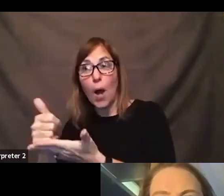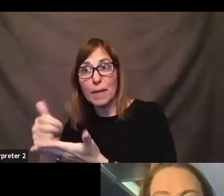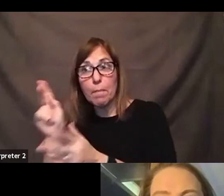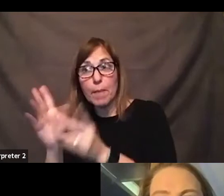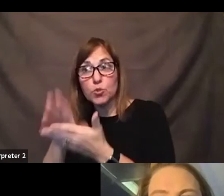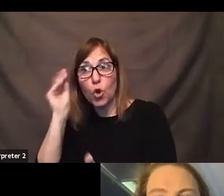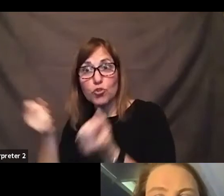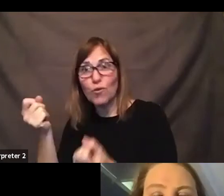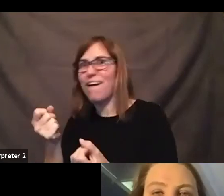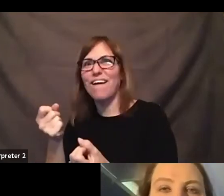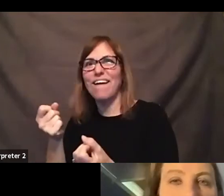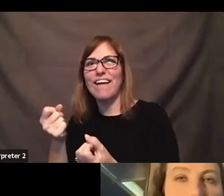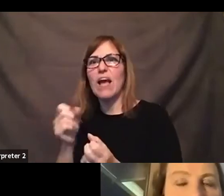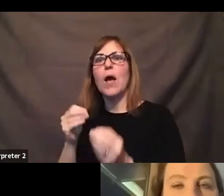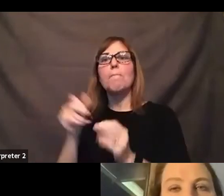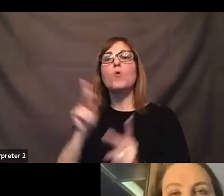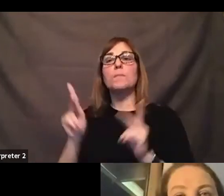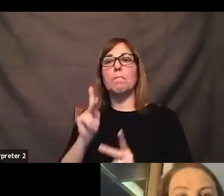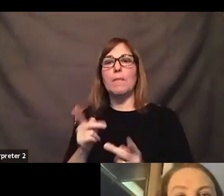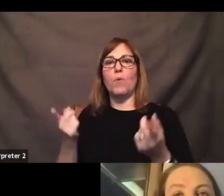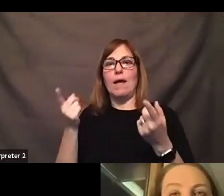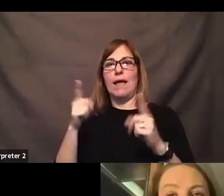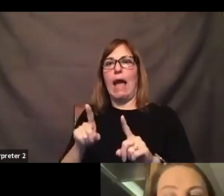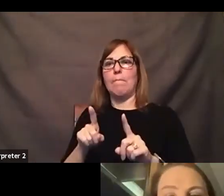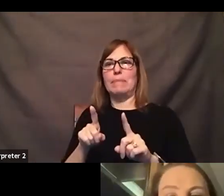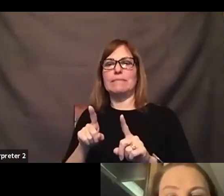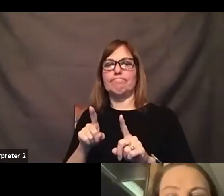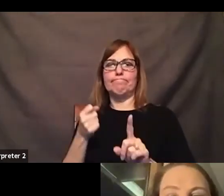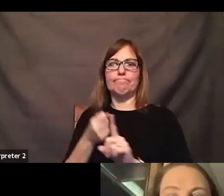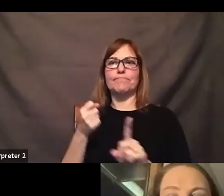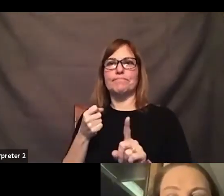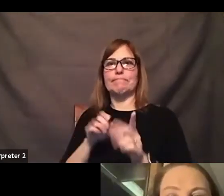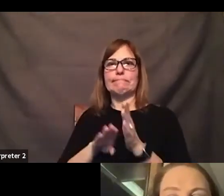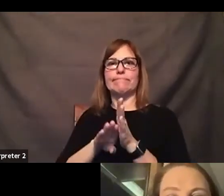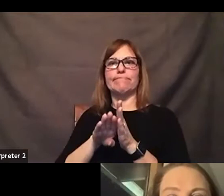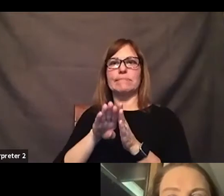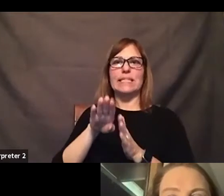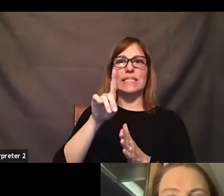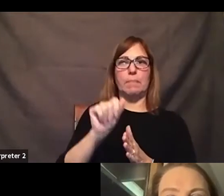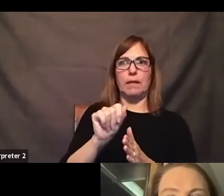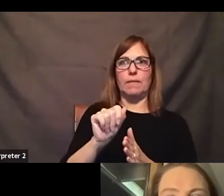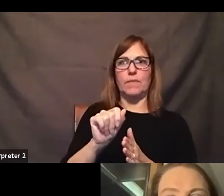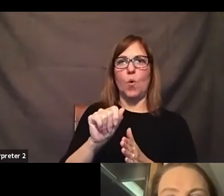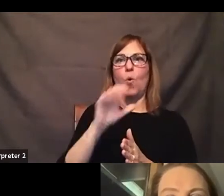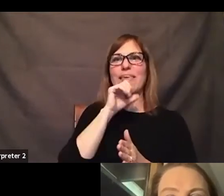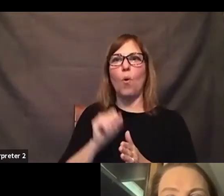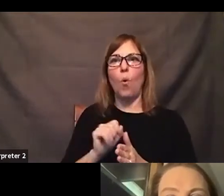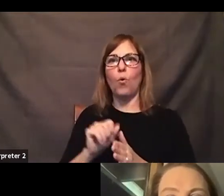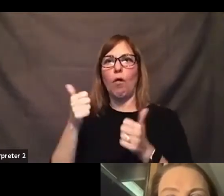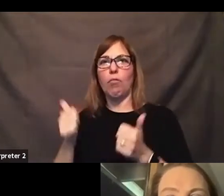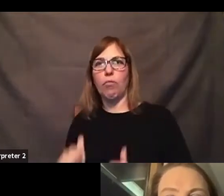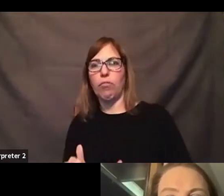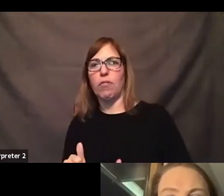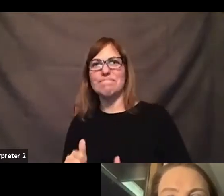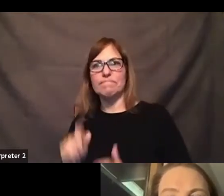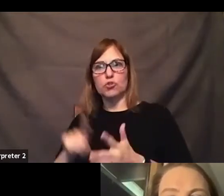you know, most people as they acquire disability are as they age and acquire disabilities, they